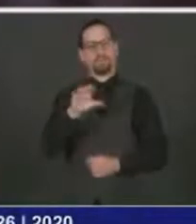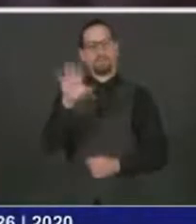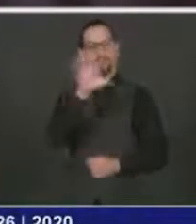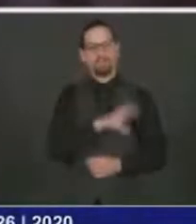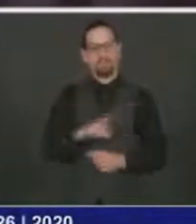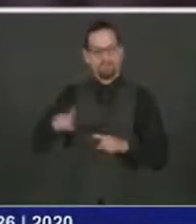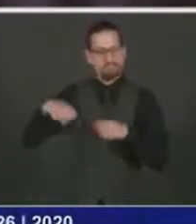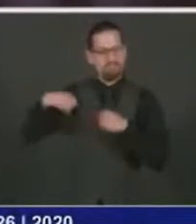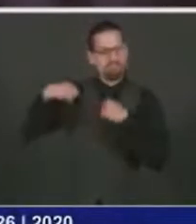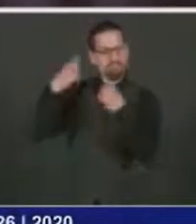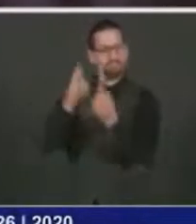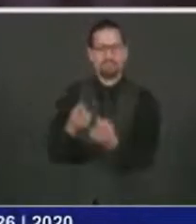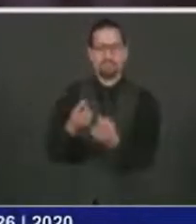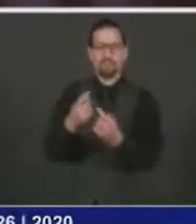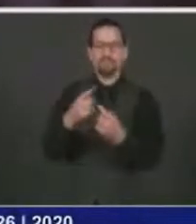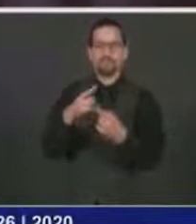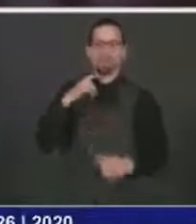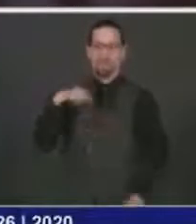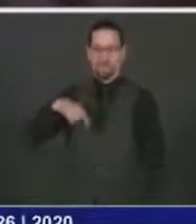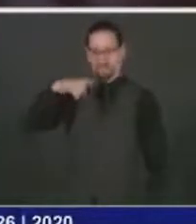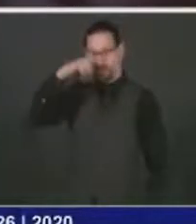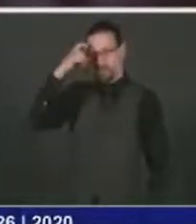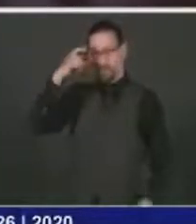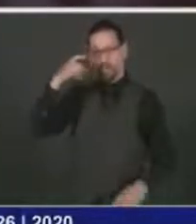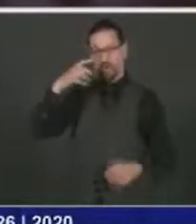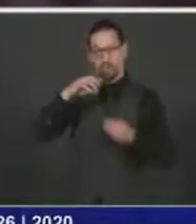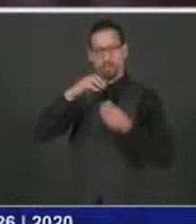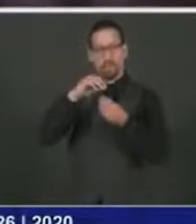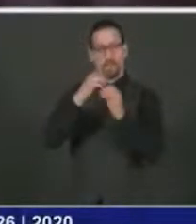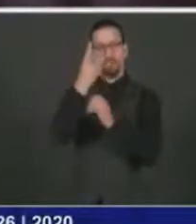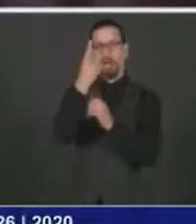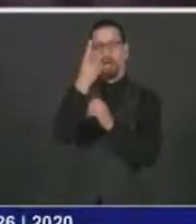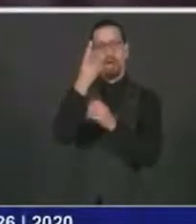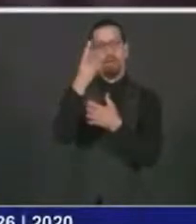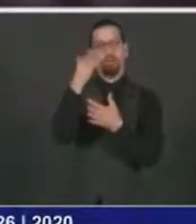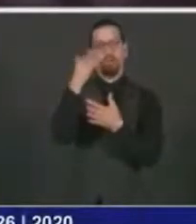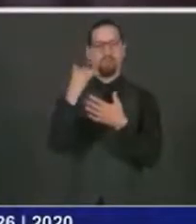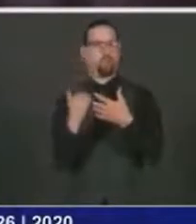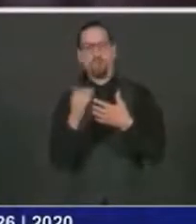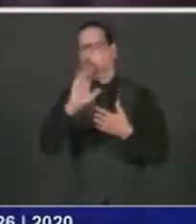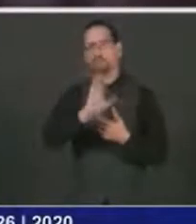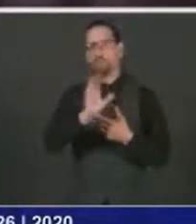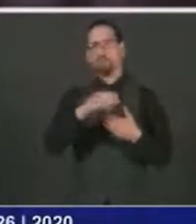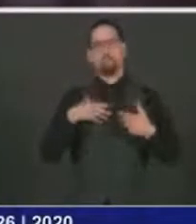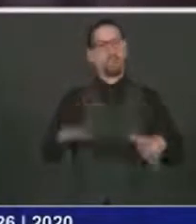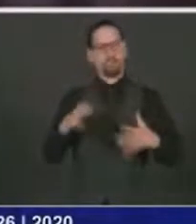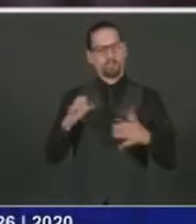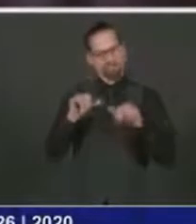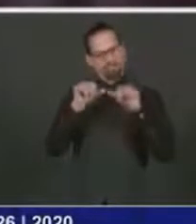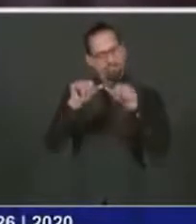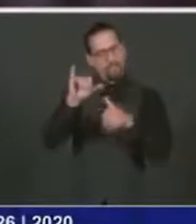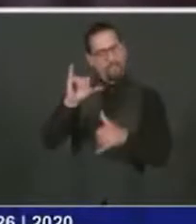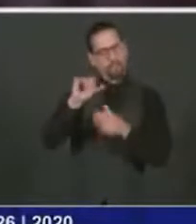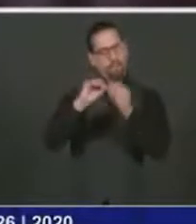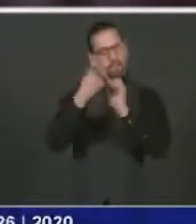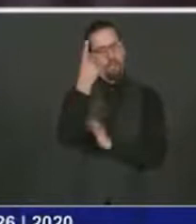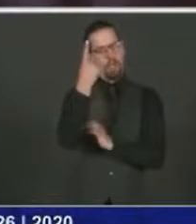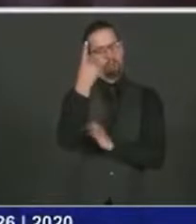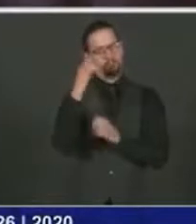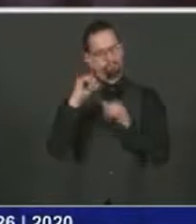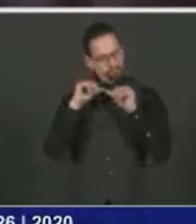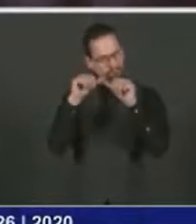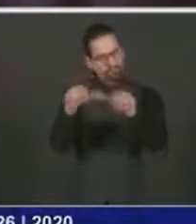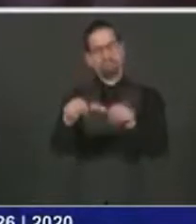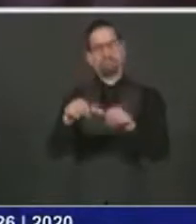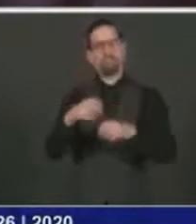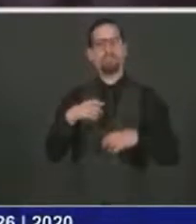summer to help keep us at that high level. And thank you again to the Pediatric Advisory Group for guiding us towards